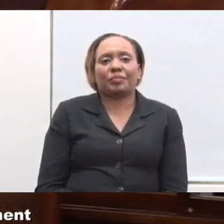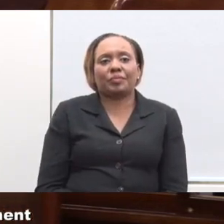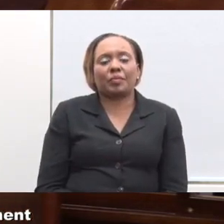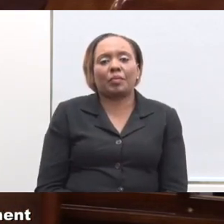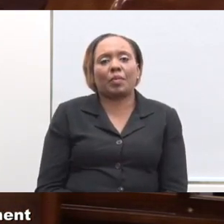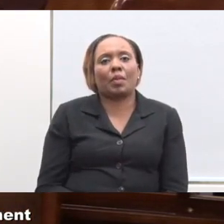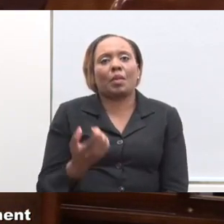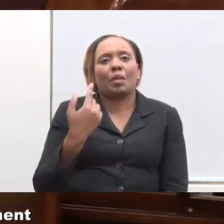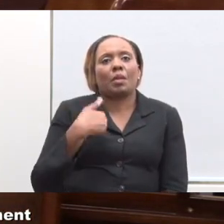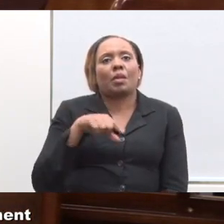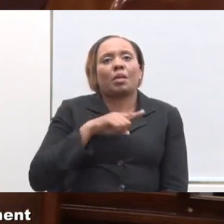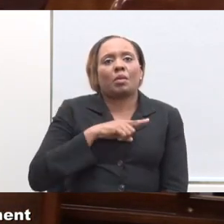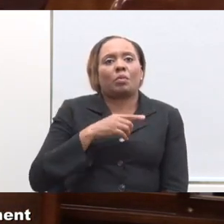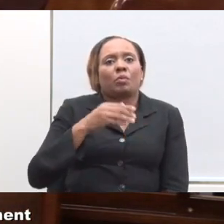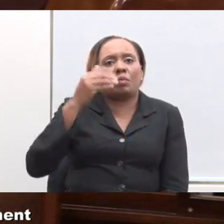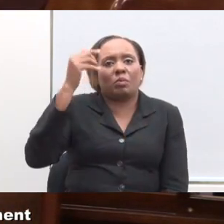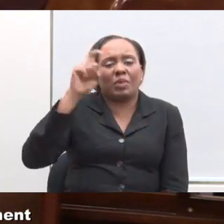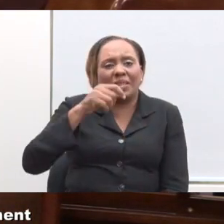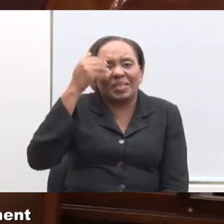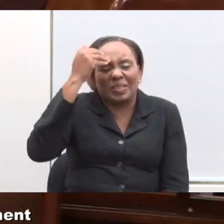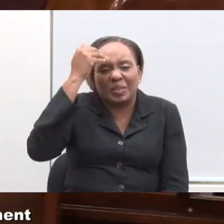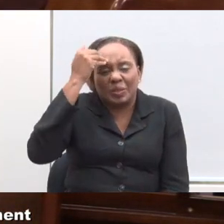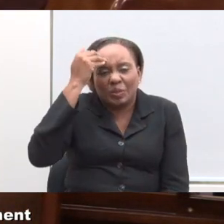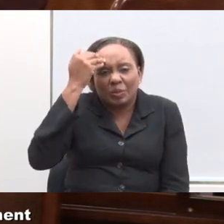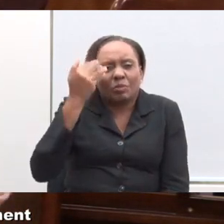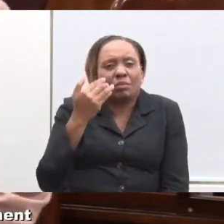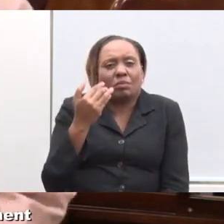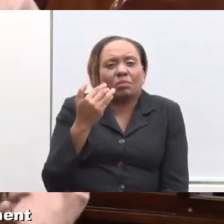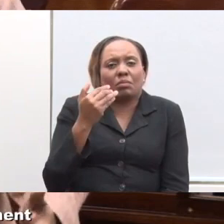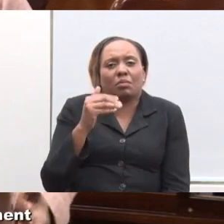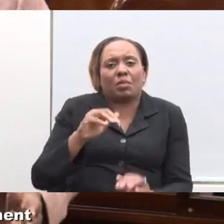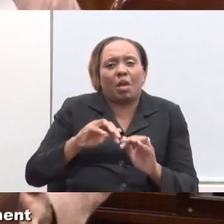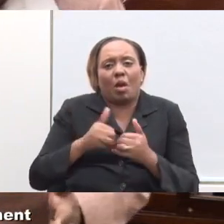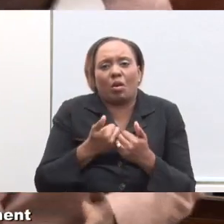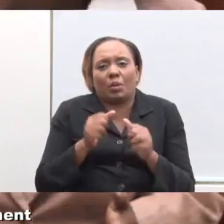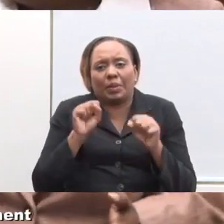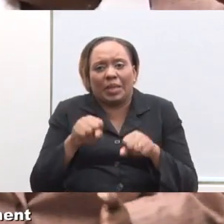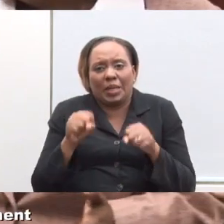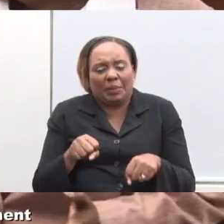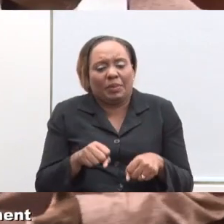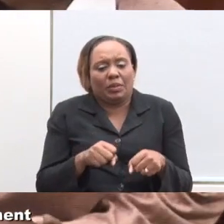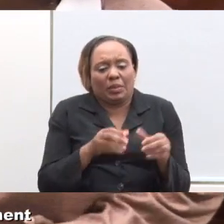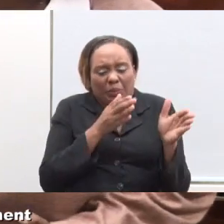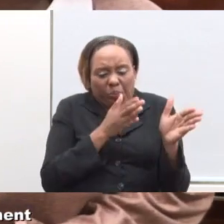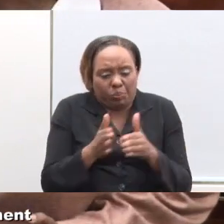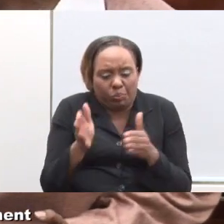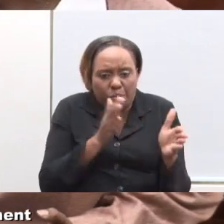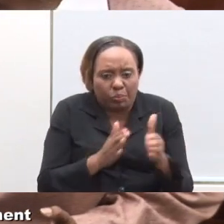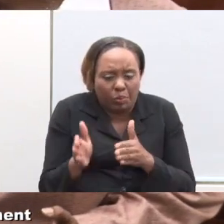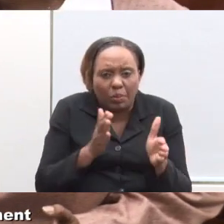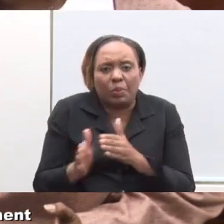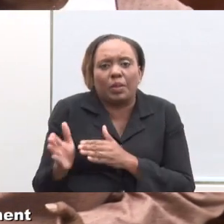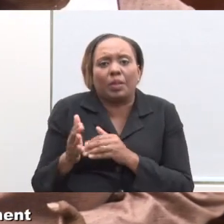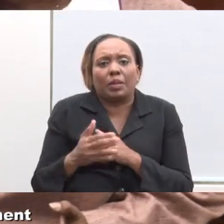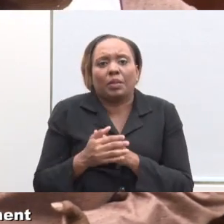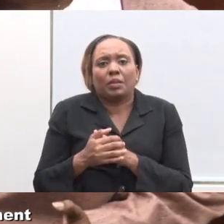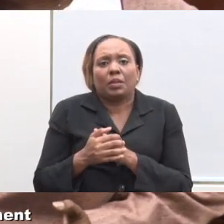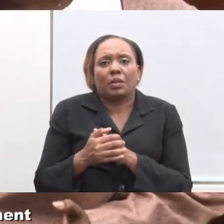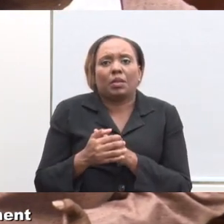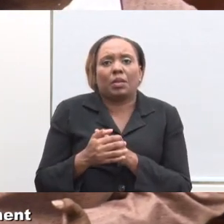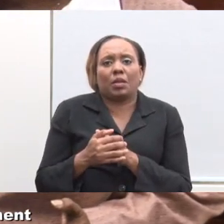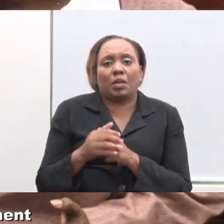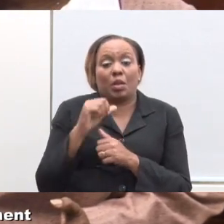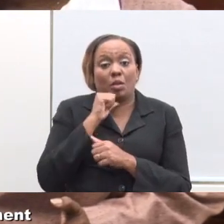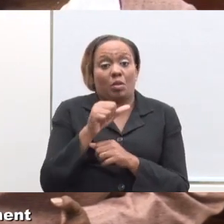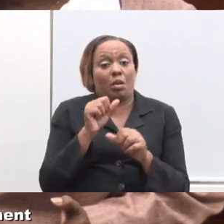dollars. So that is the room that we want to make up for the fact that we will lose